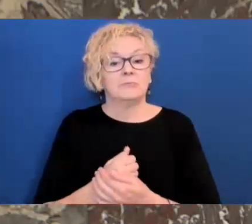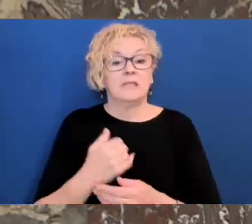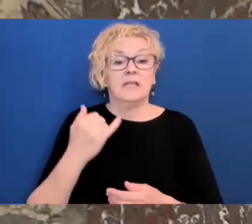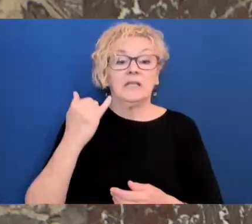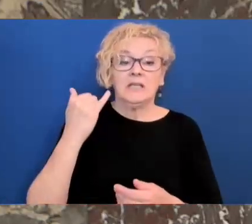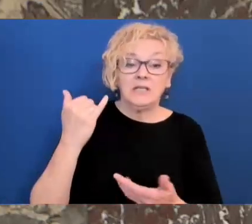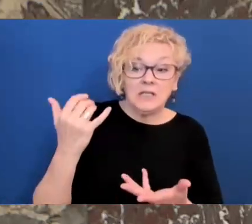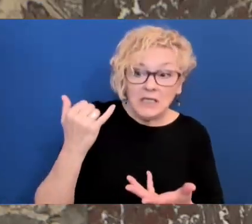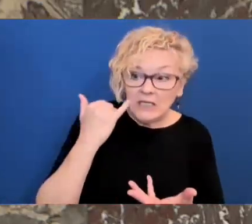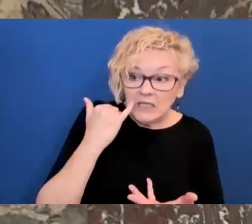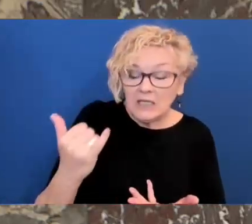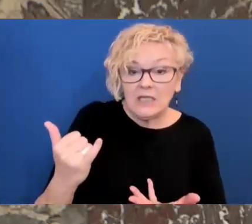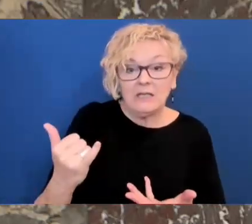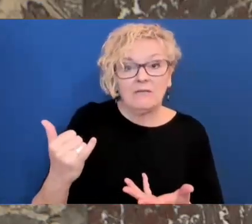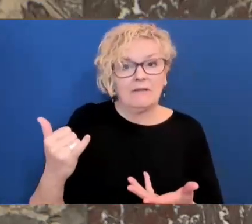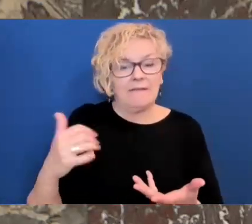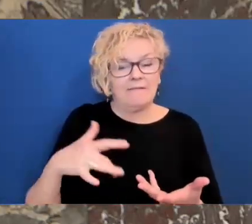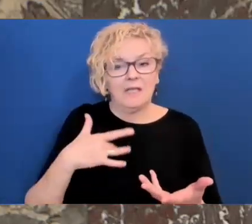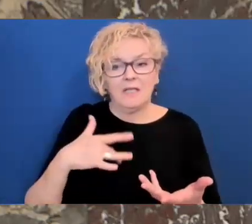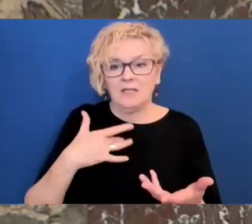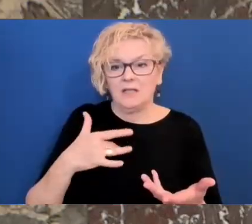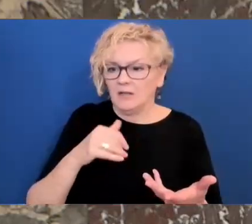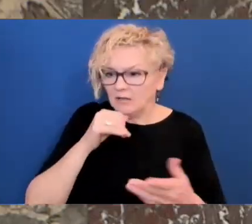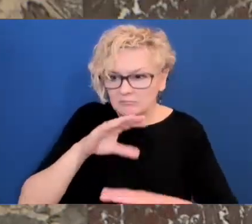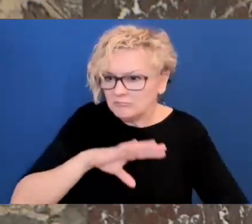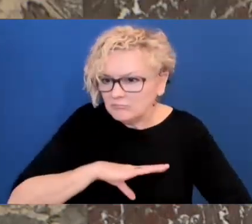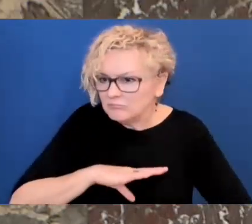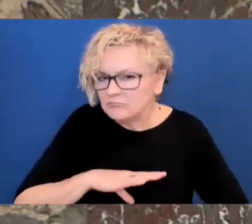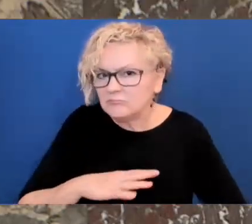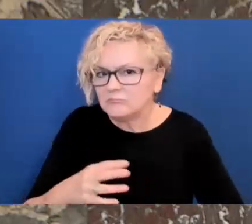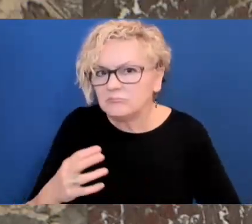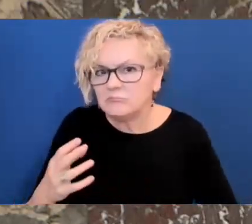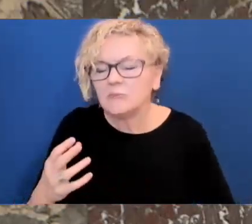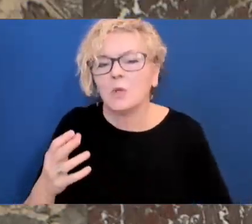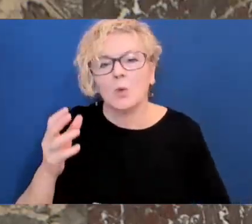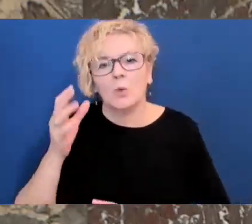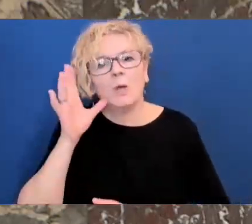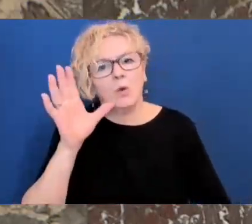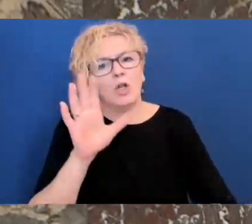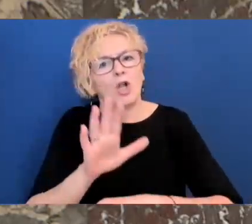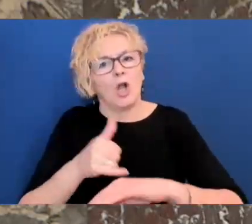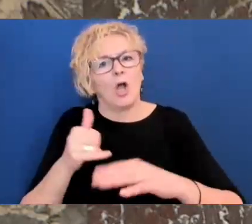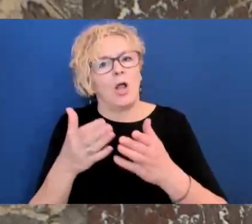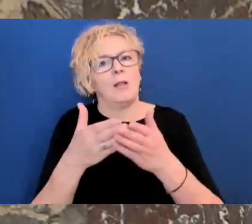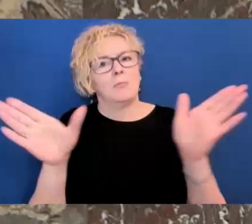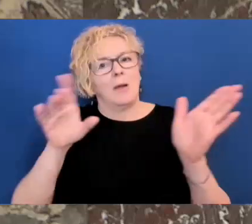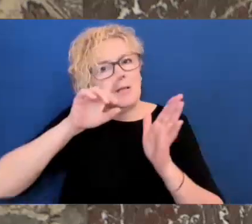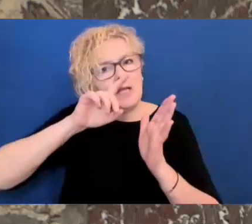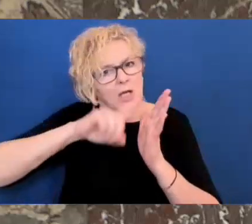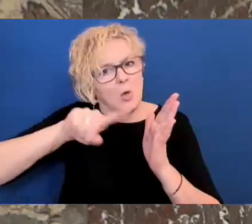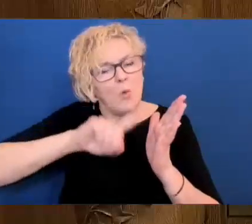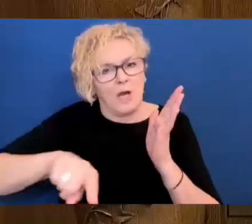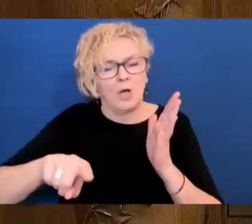will not hesitate to call a public inquiry to get the answers that British Columbians deserve.